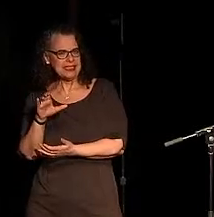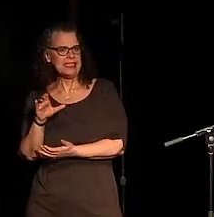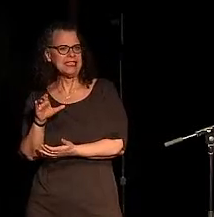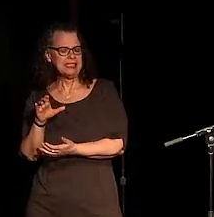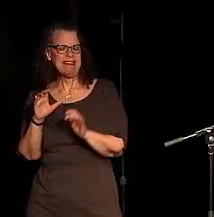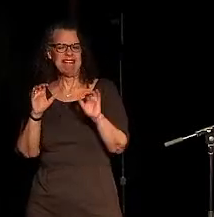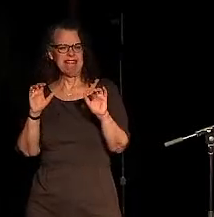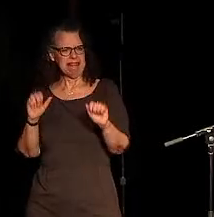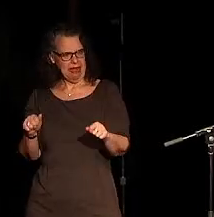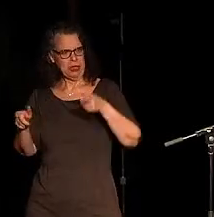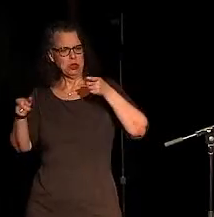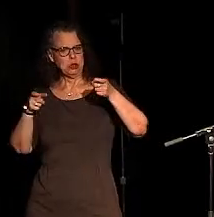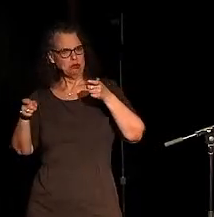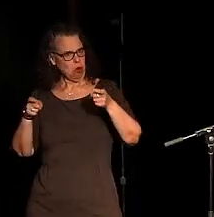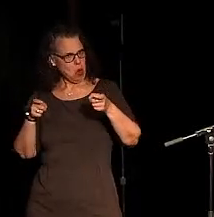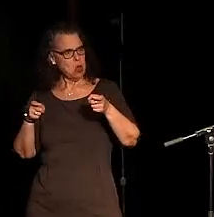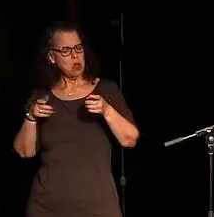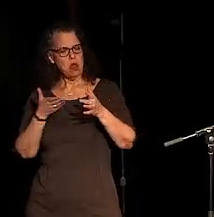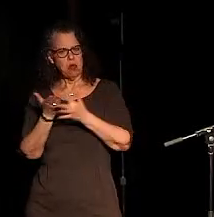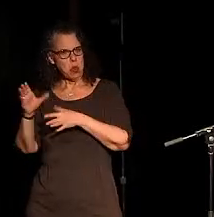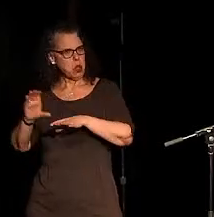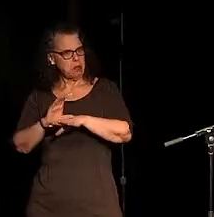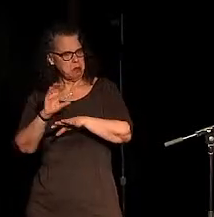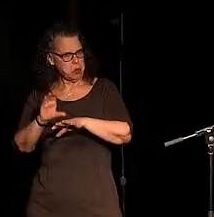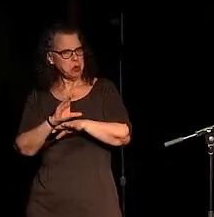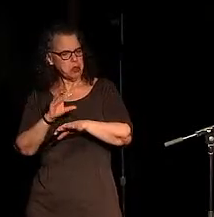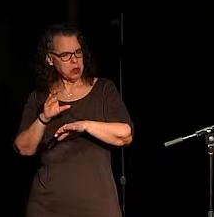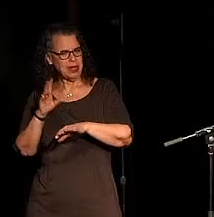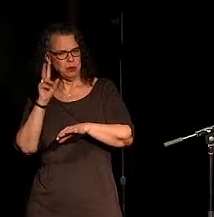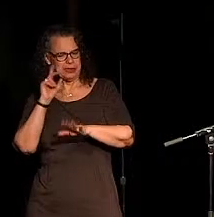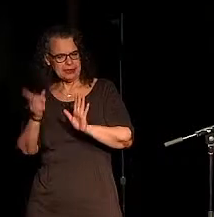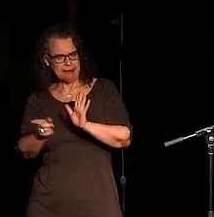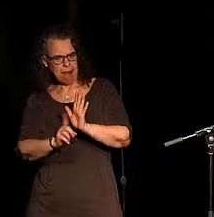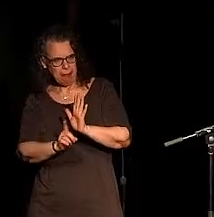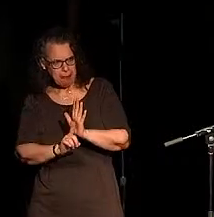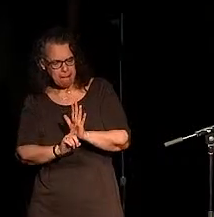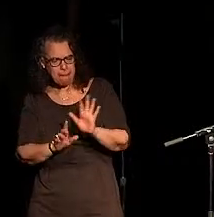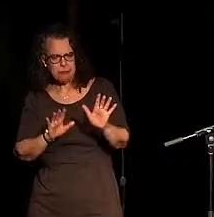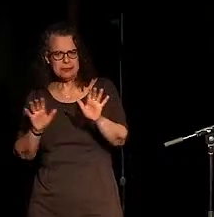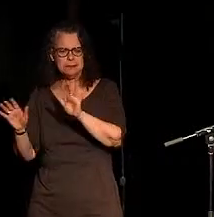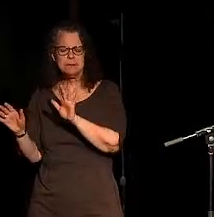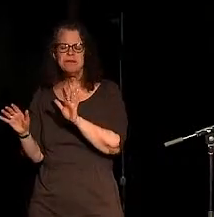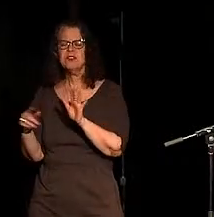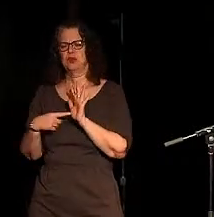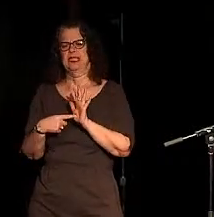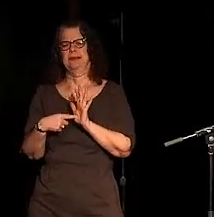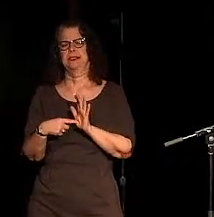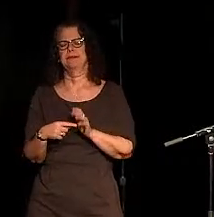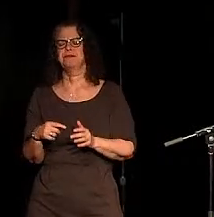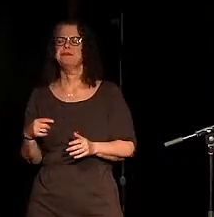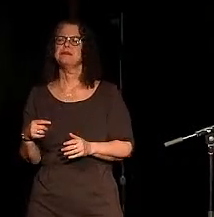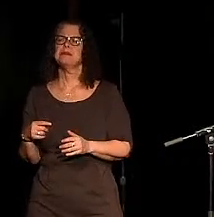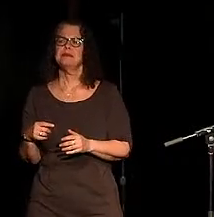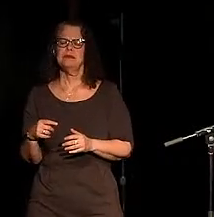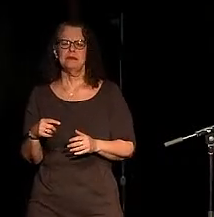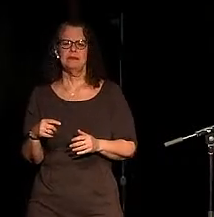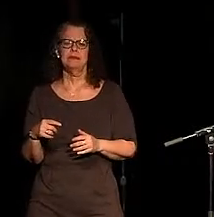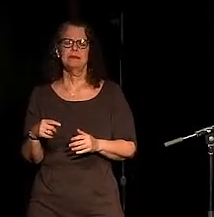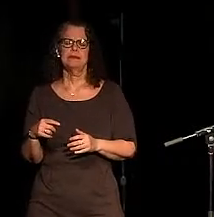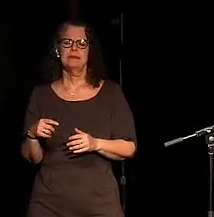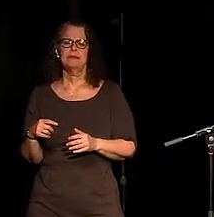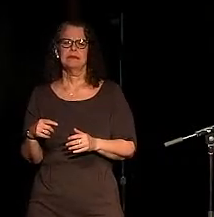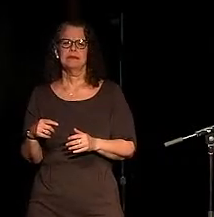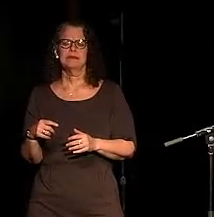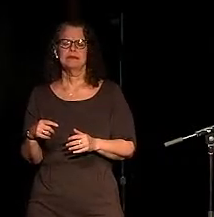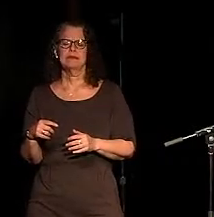are able to be controlled through a computer. We also can see the alarms. I'll give you an example, a unit that was built in